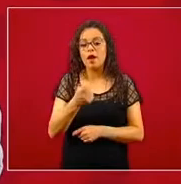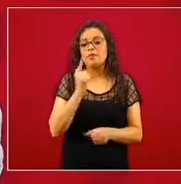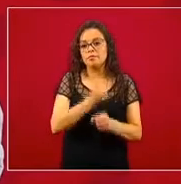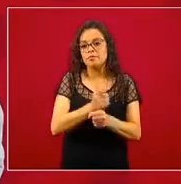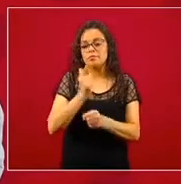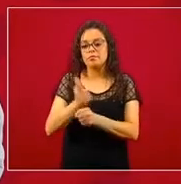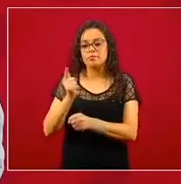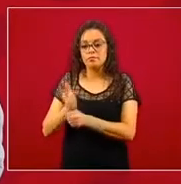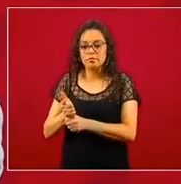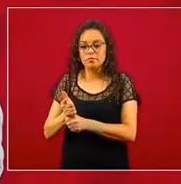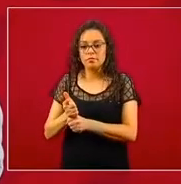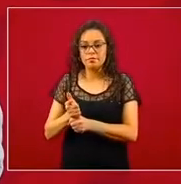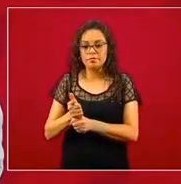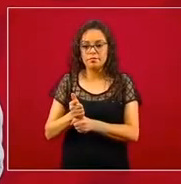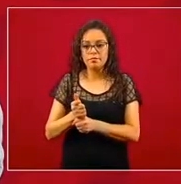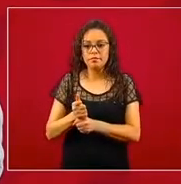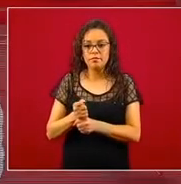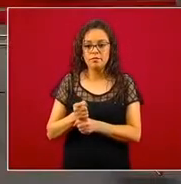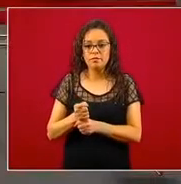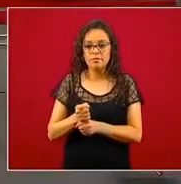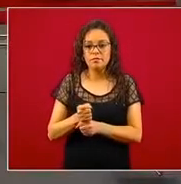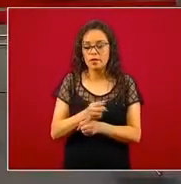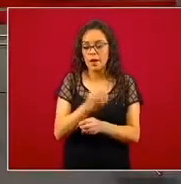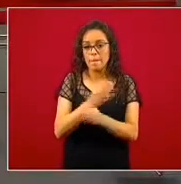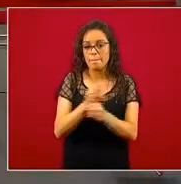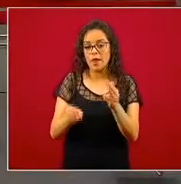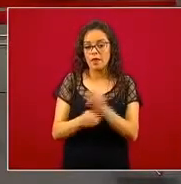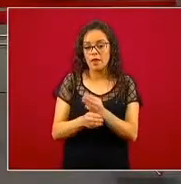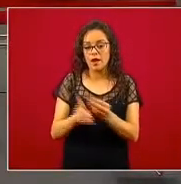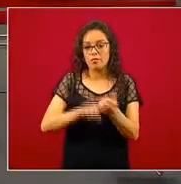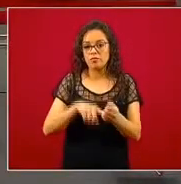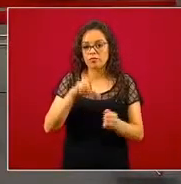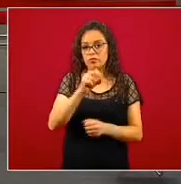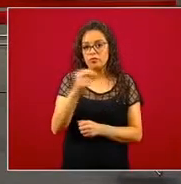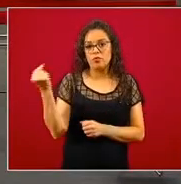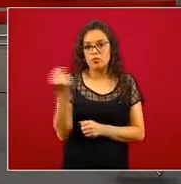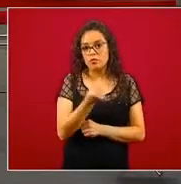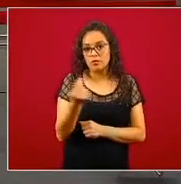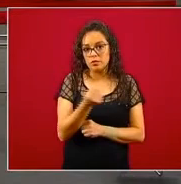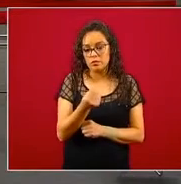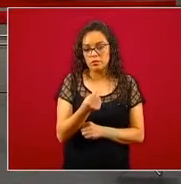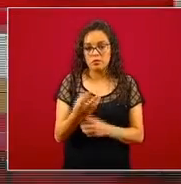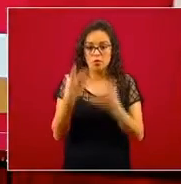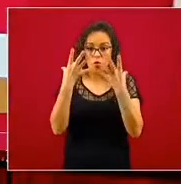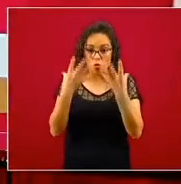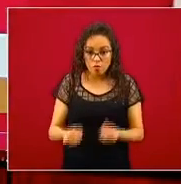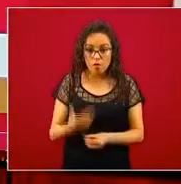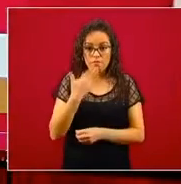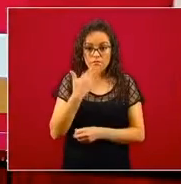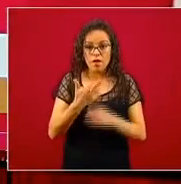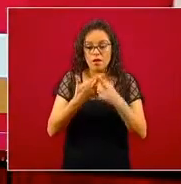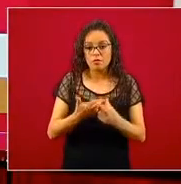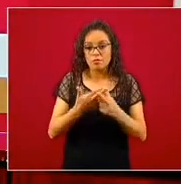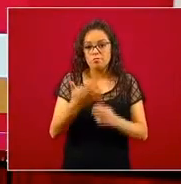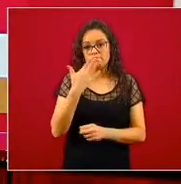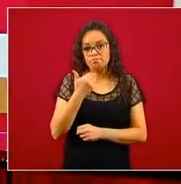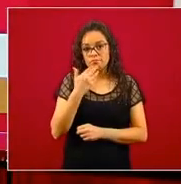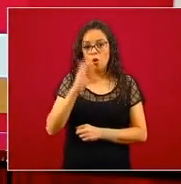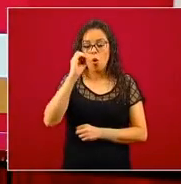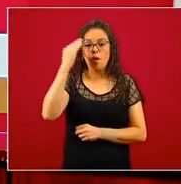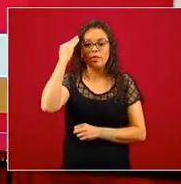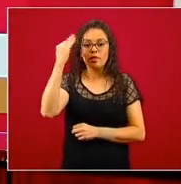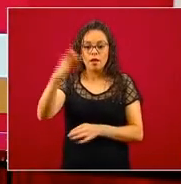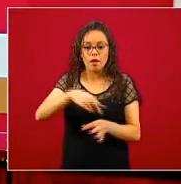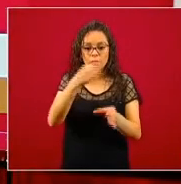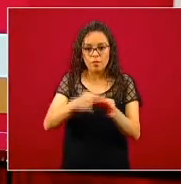the size of the infrastructure and the number of people of the medical care staff in general. So I do